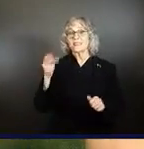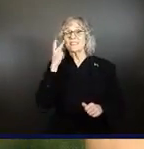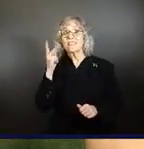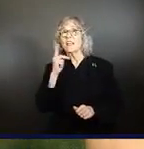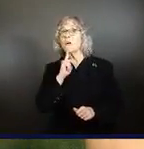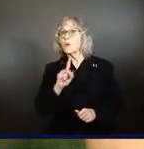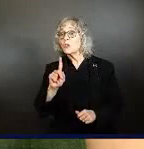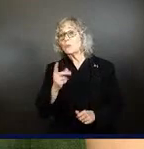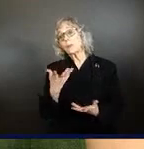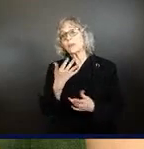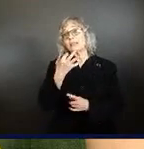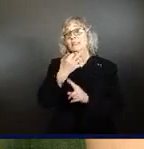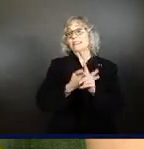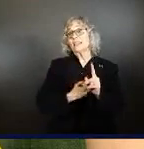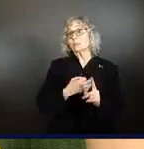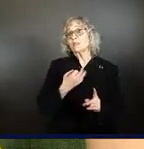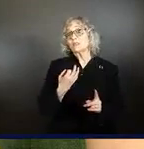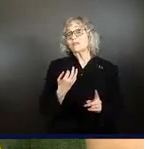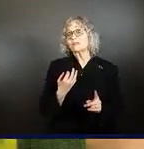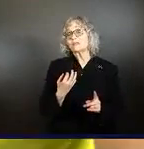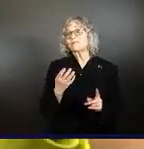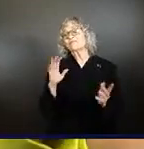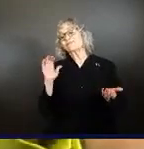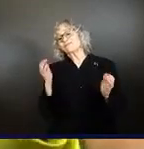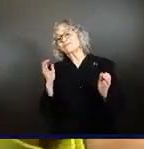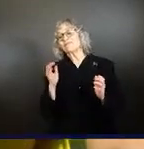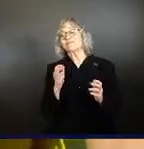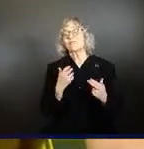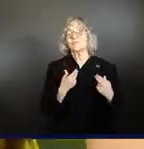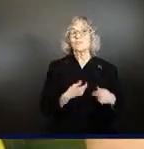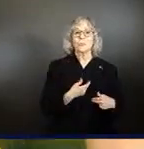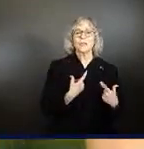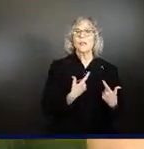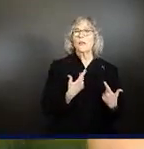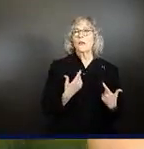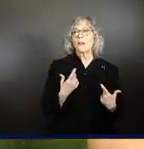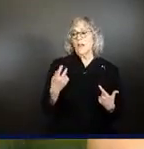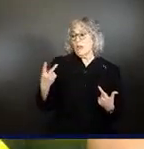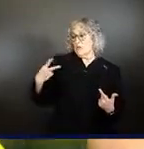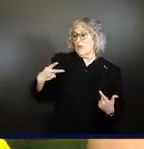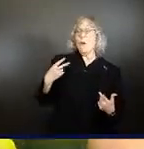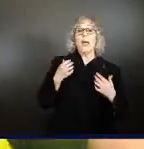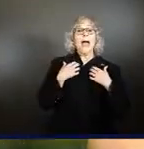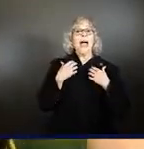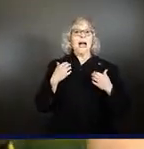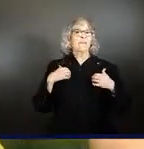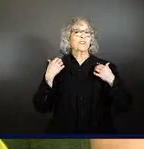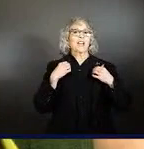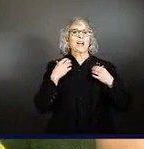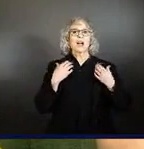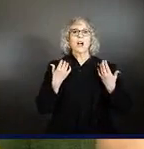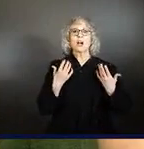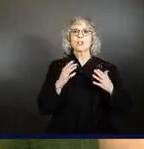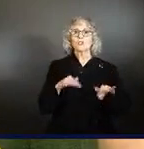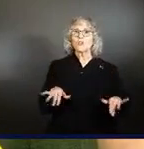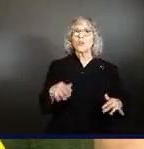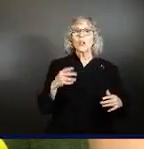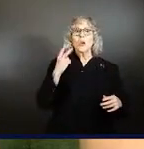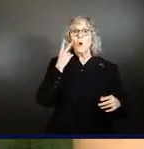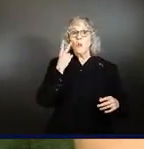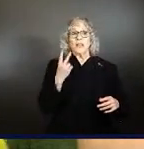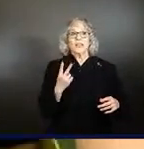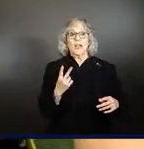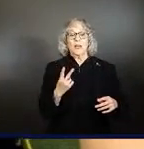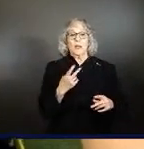or a 9-month-old. And Nestor and I have young children. We can tell you that there is a ton of change that happens between